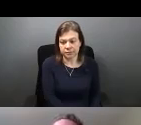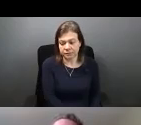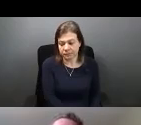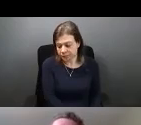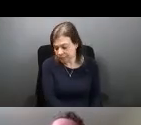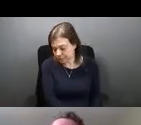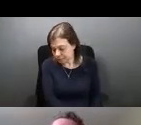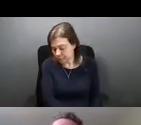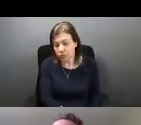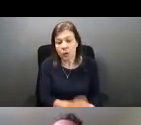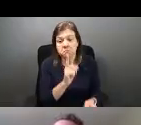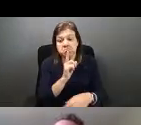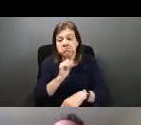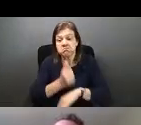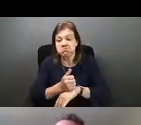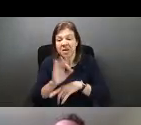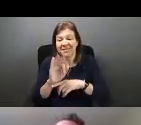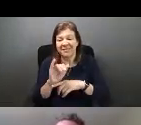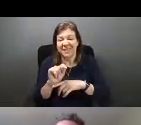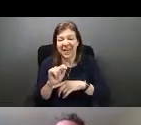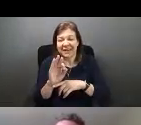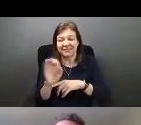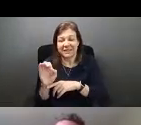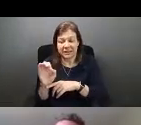this flat fee, but saying we're